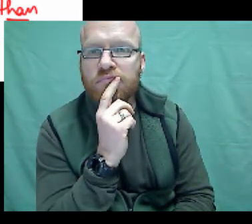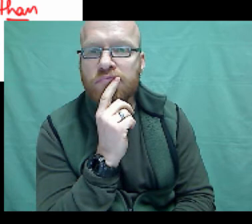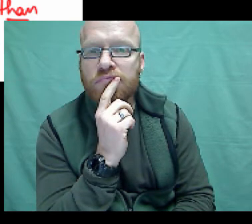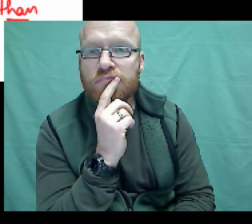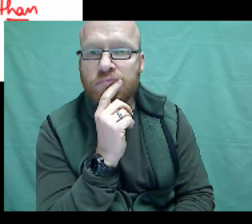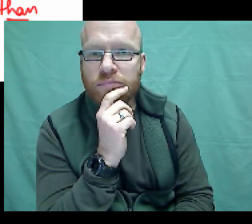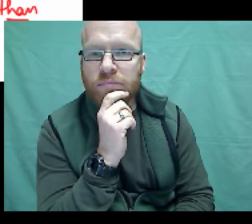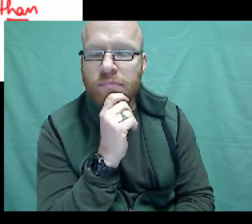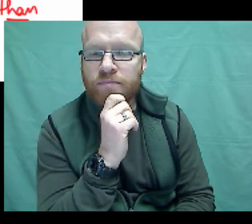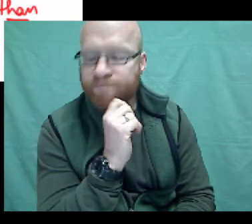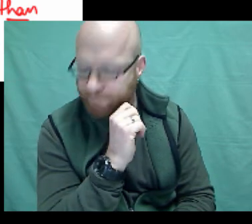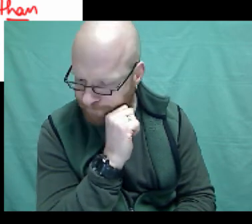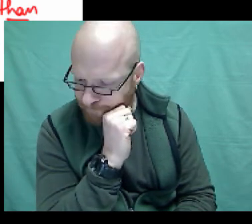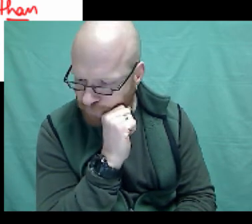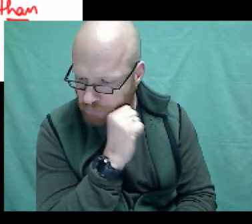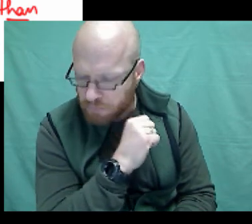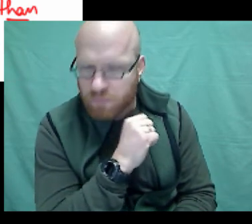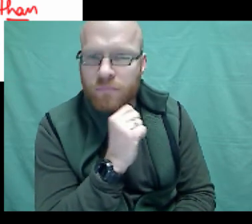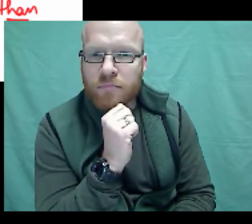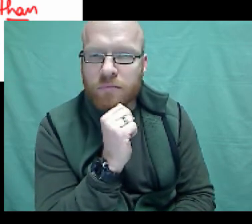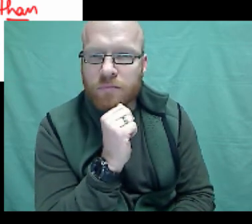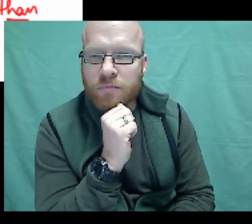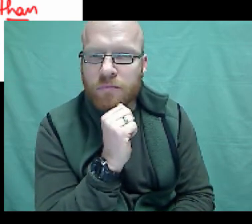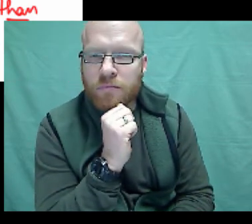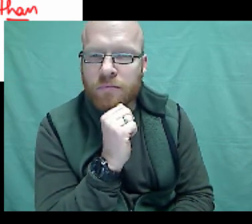Now to our second step.